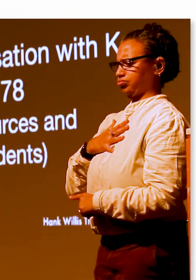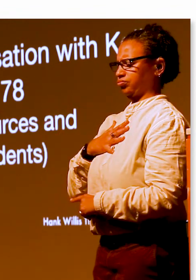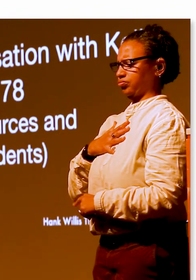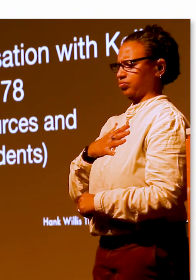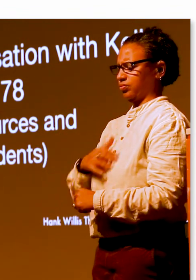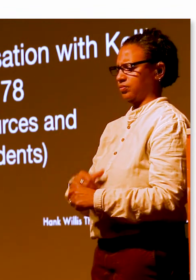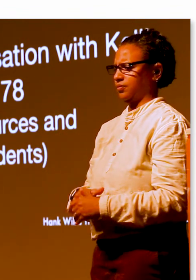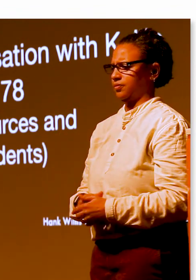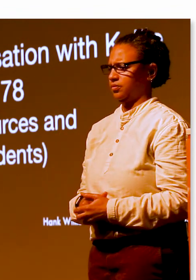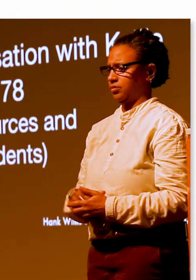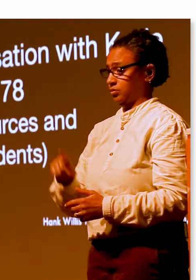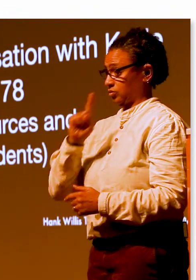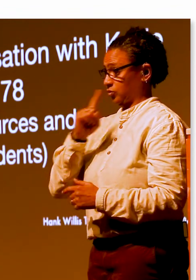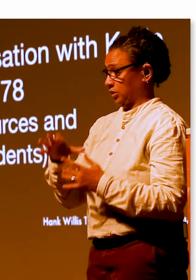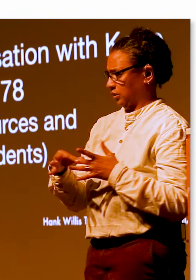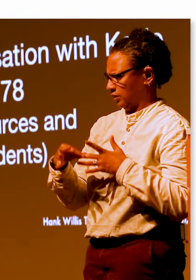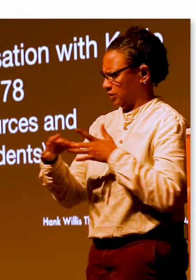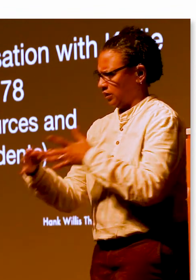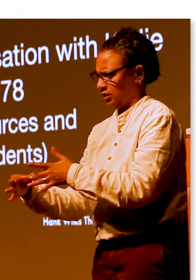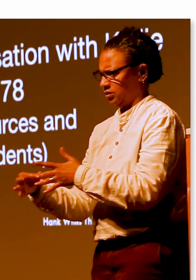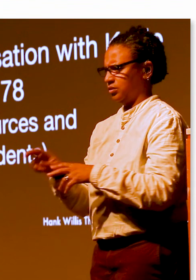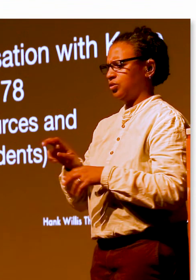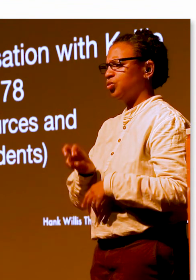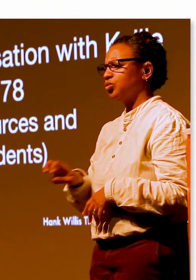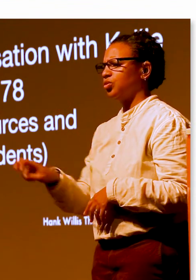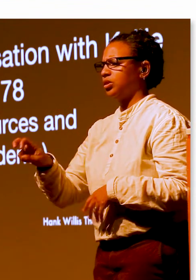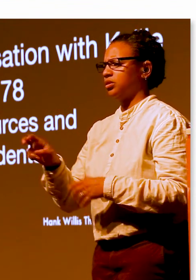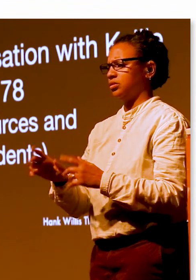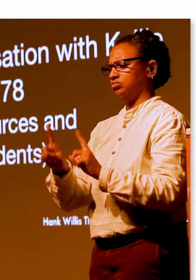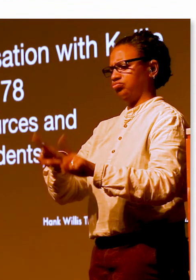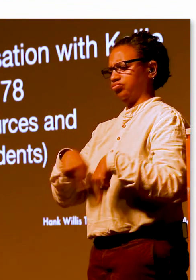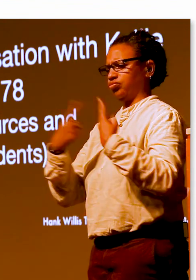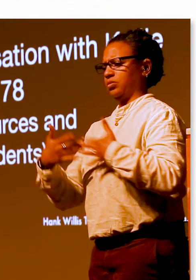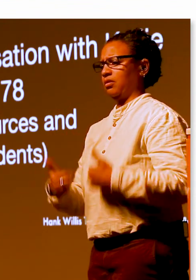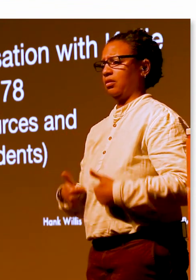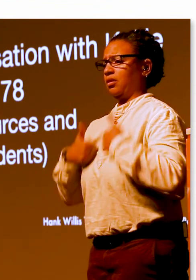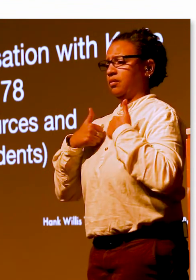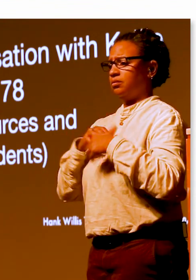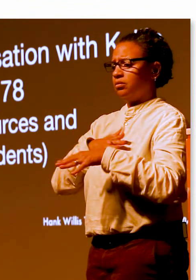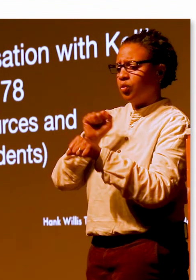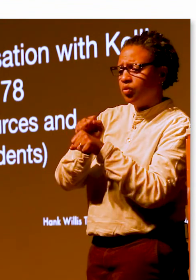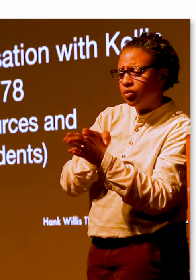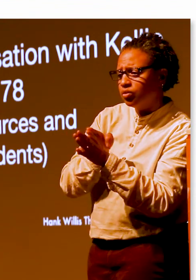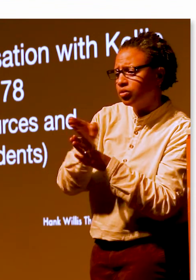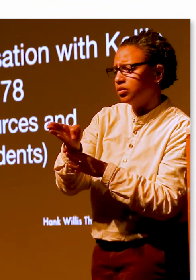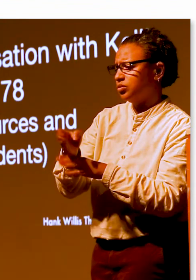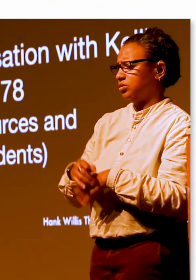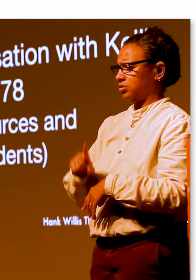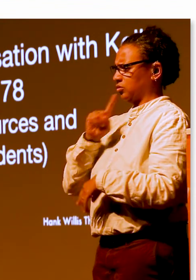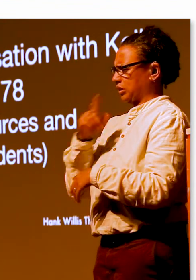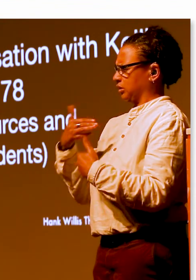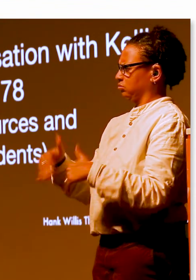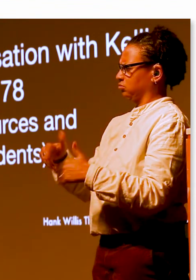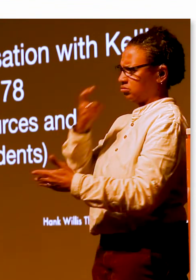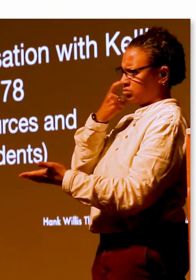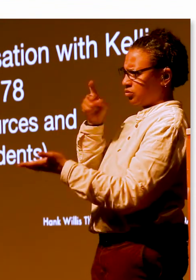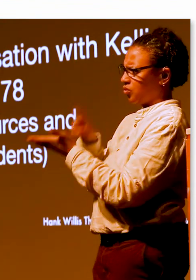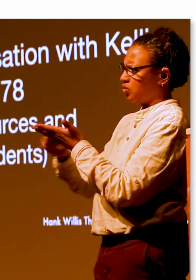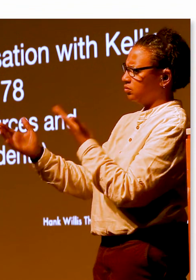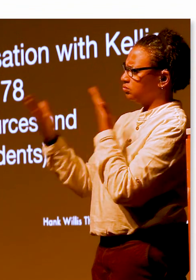on a journey through my career and through my life, and perhaps to extend a note of gratitude to some of those images.